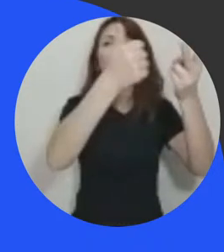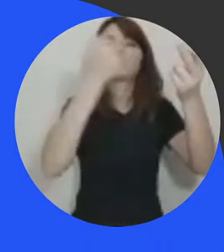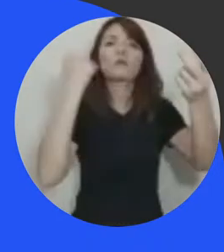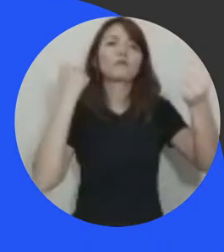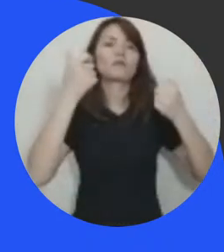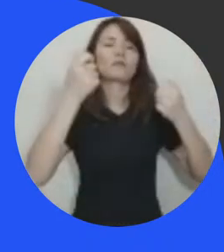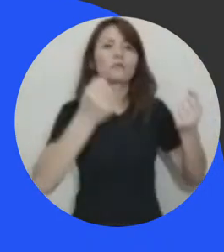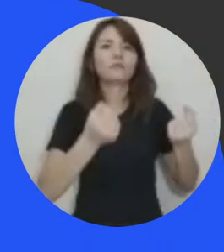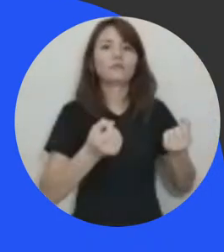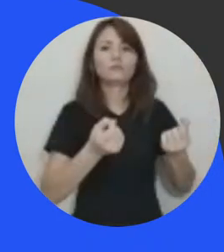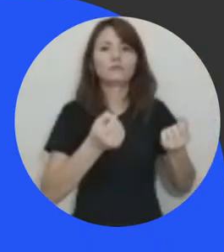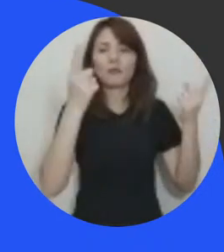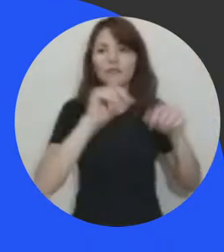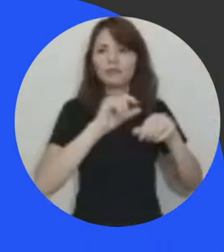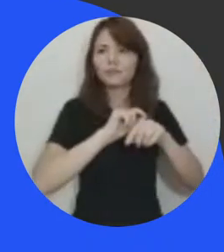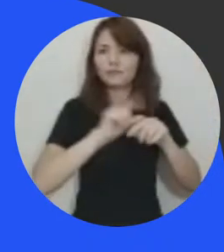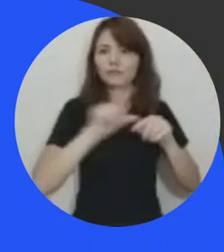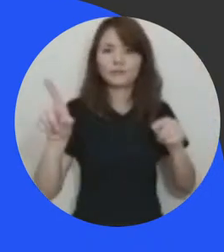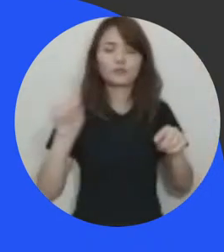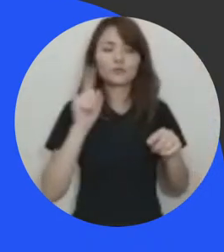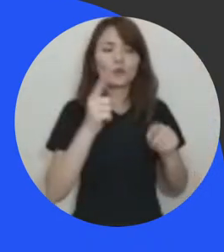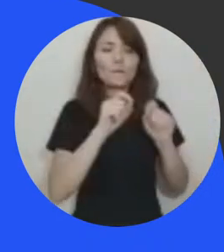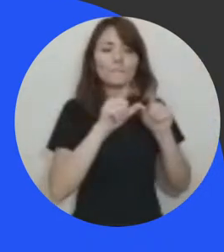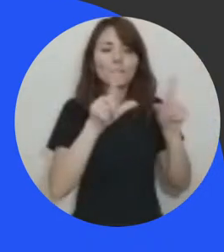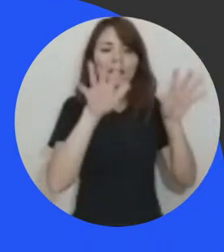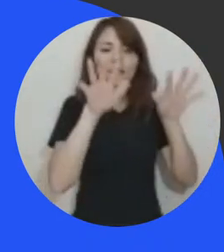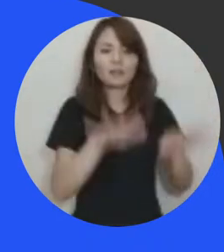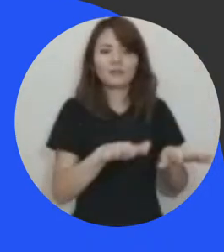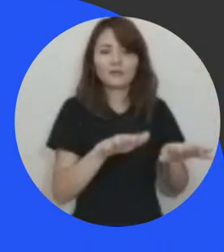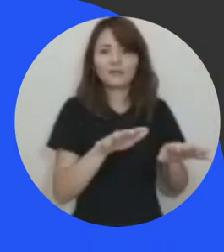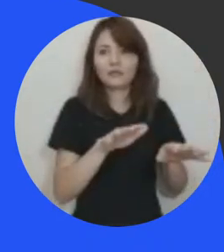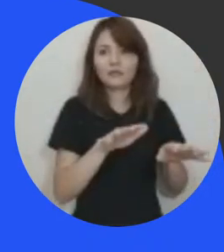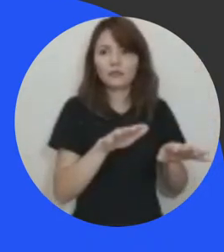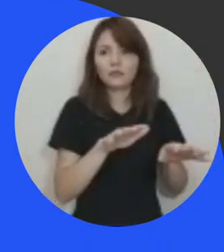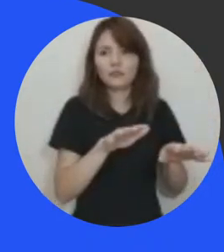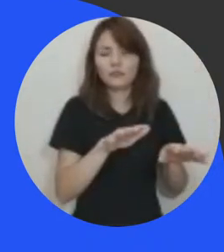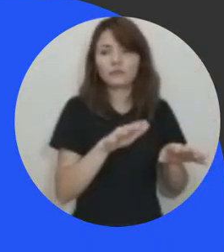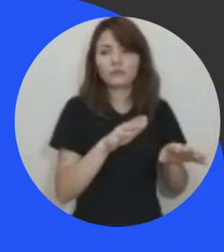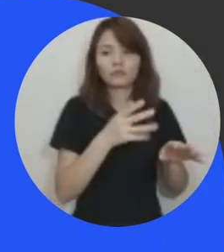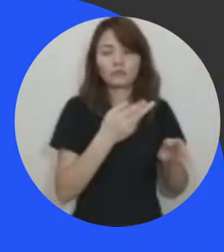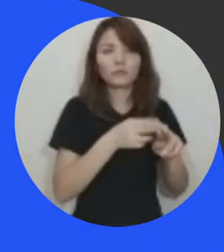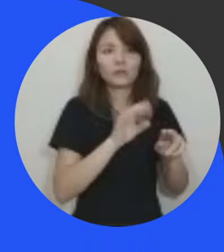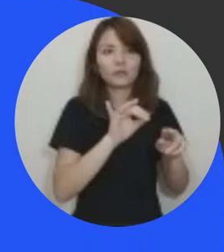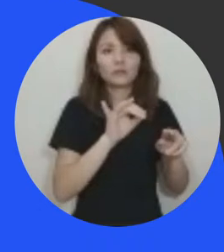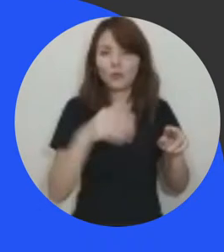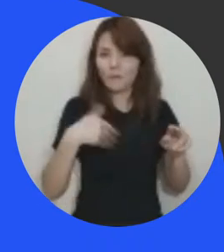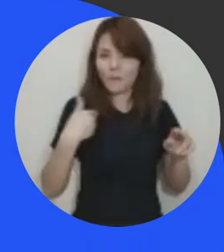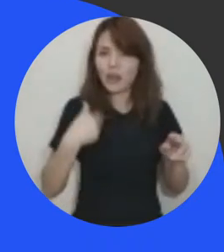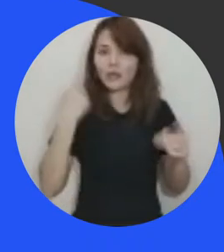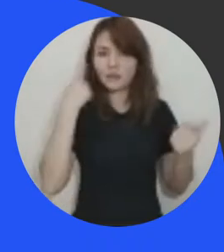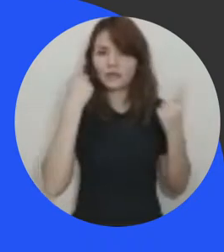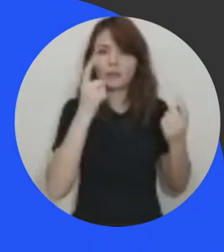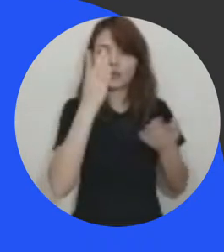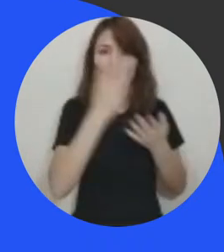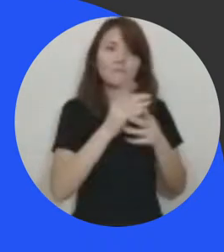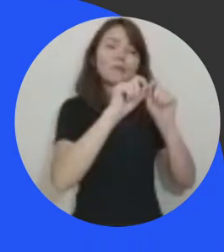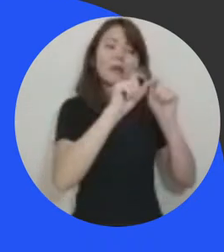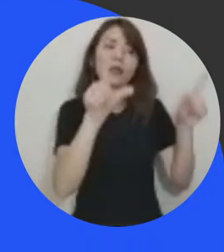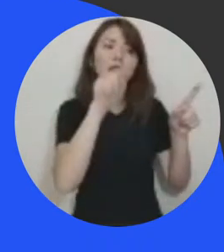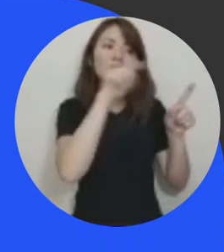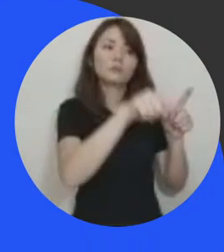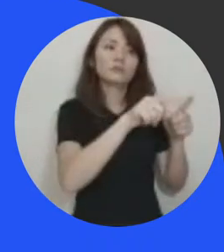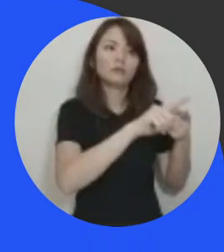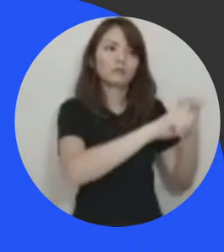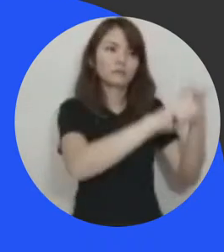number of hospital wards. And this is really useful information because it means that this can then be used by the